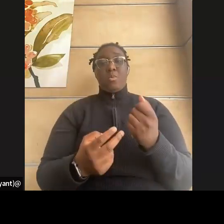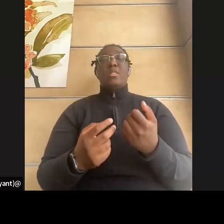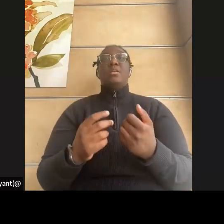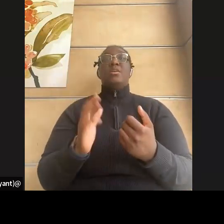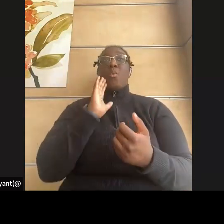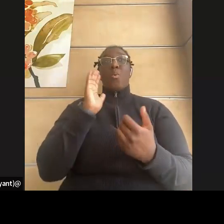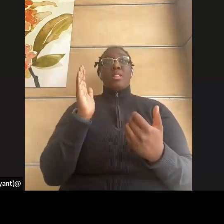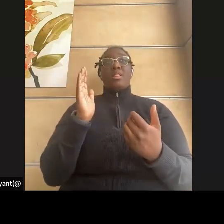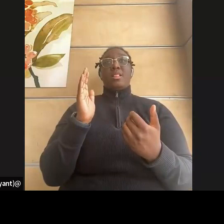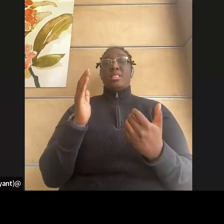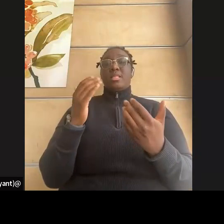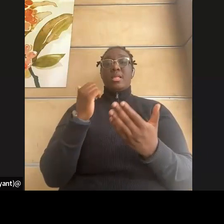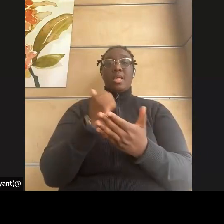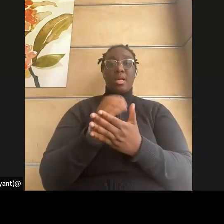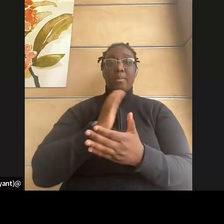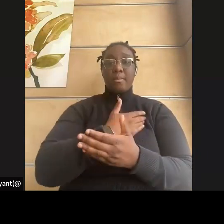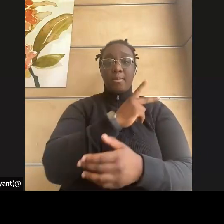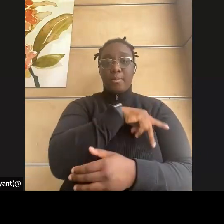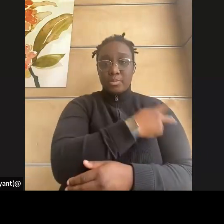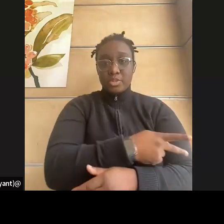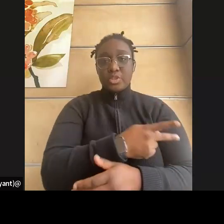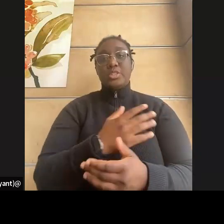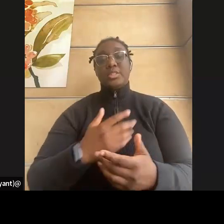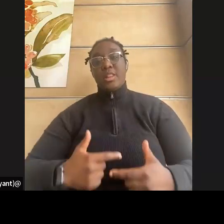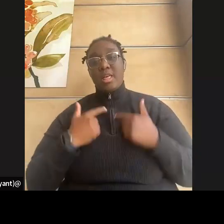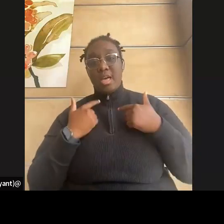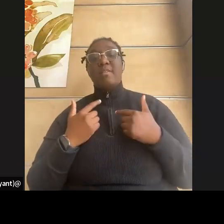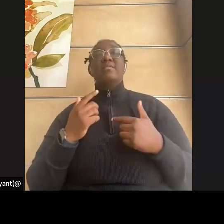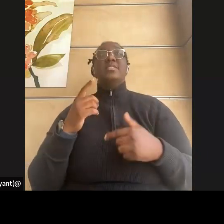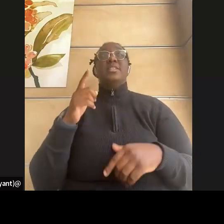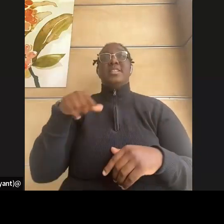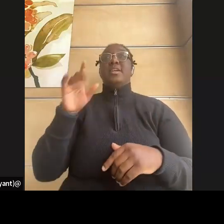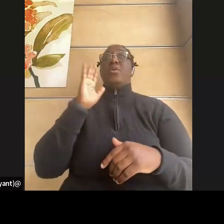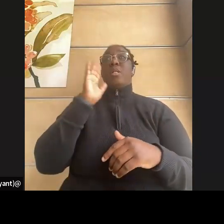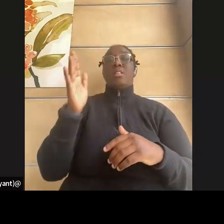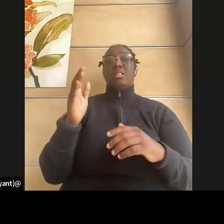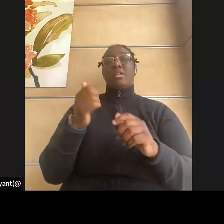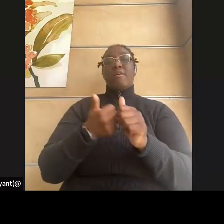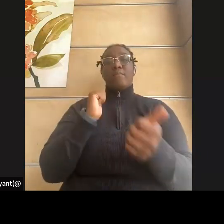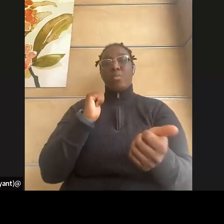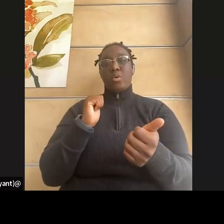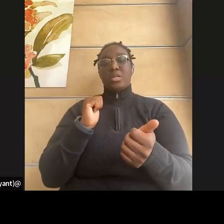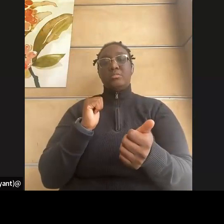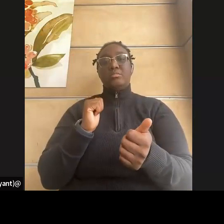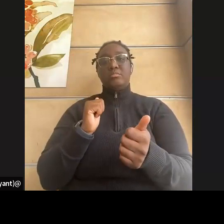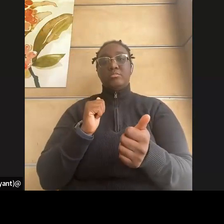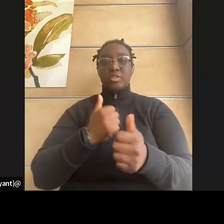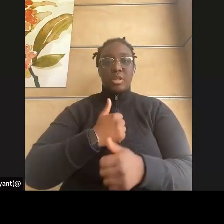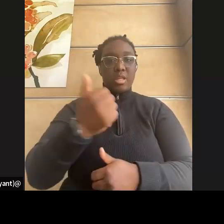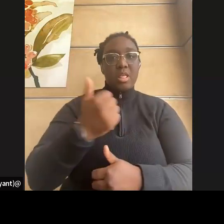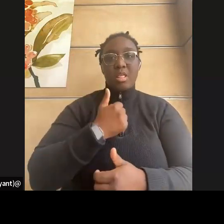lives, because they would avoid costly trips into town to access healthcare services, especially since the cost